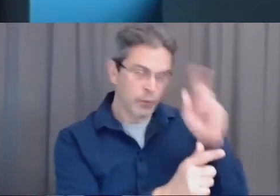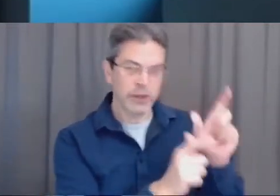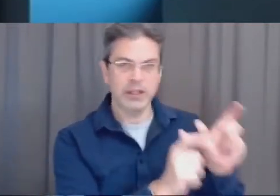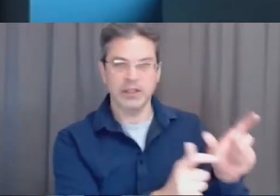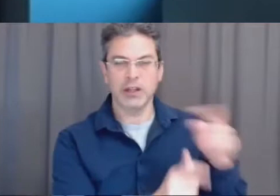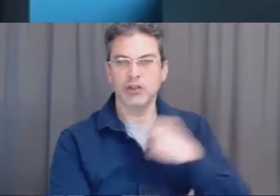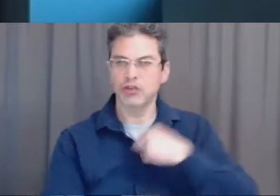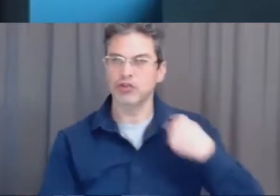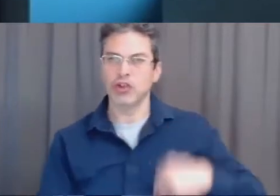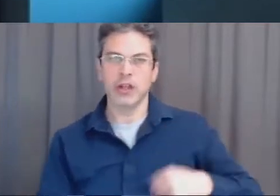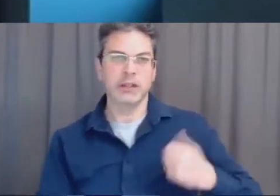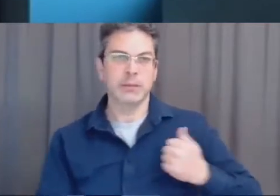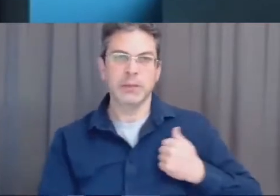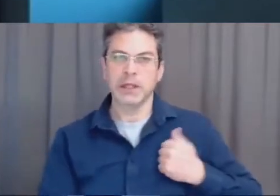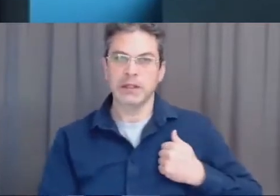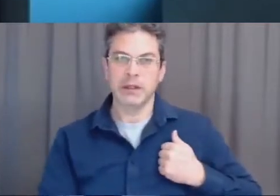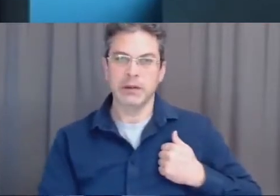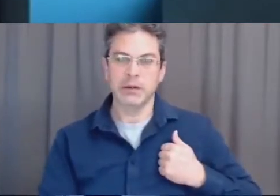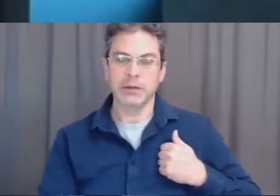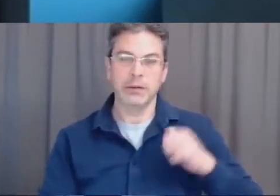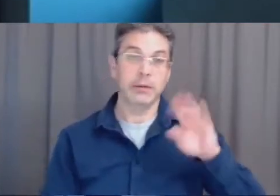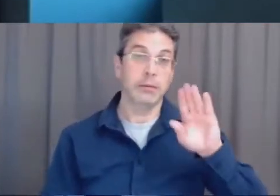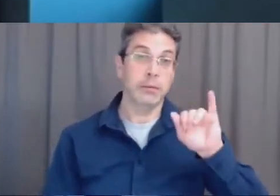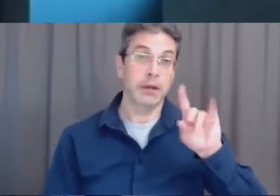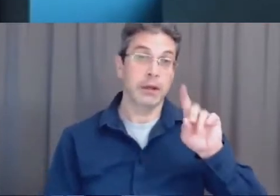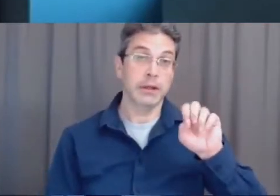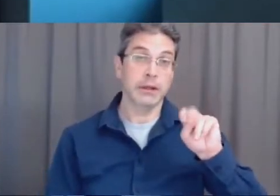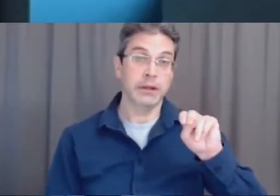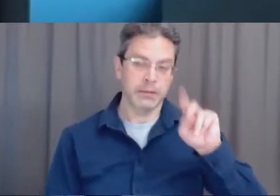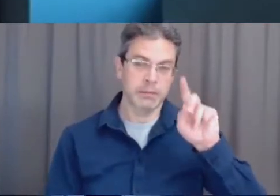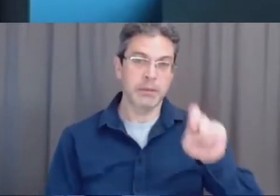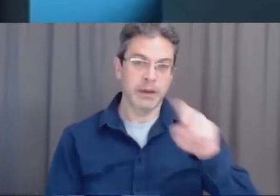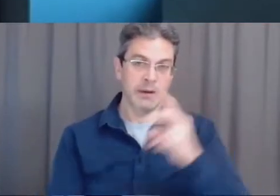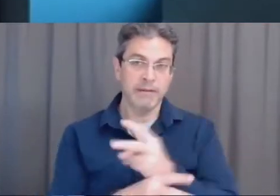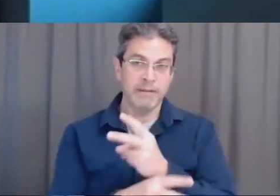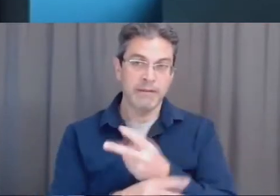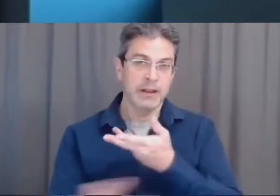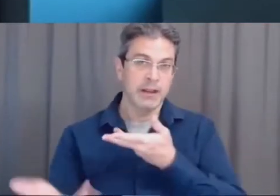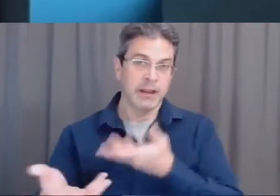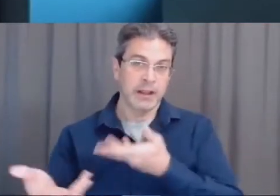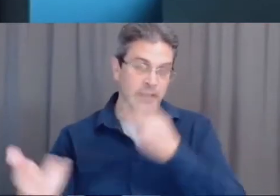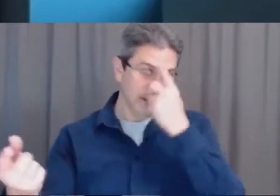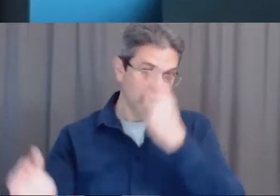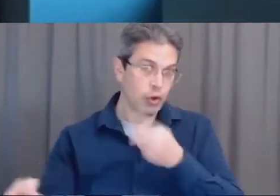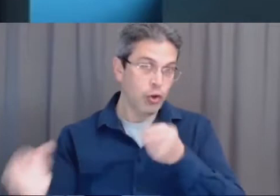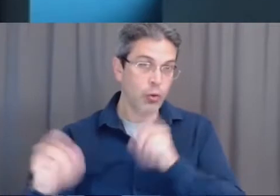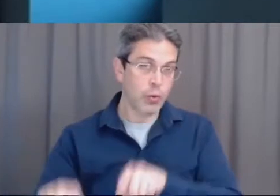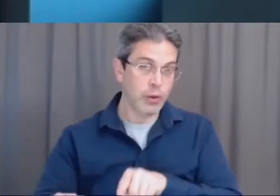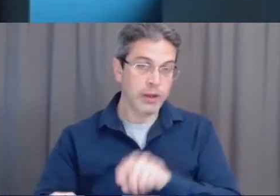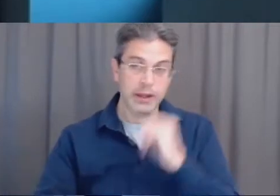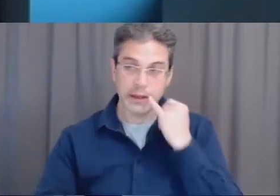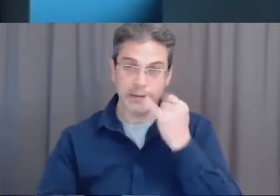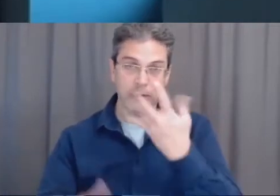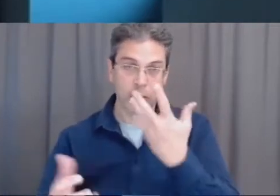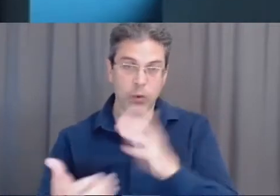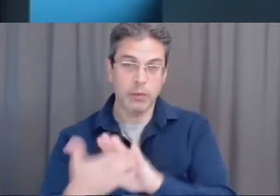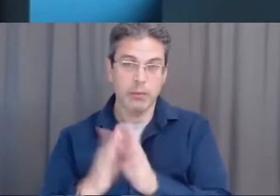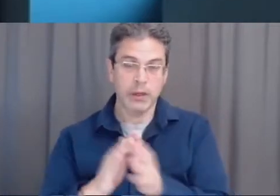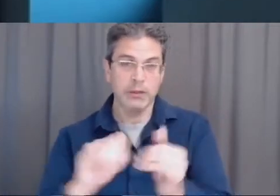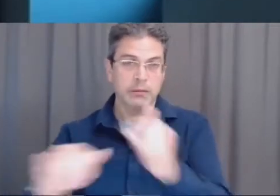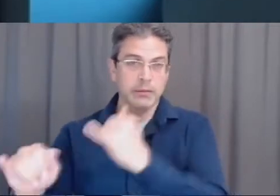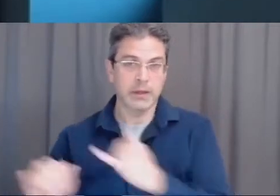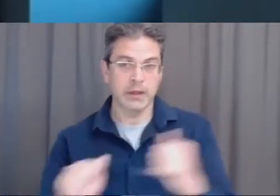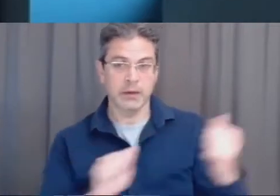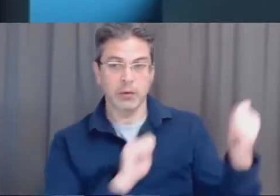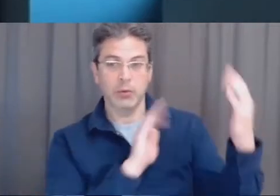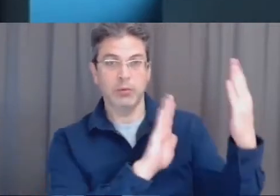So Biden will have to negotiate a compromise if he wants a common front. And that's where